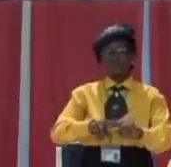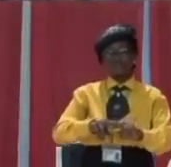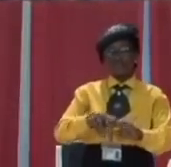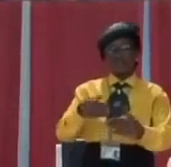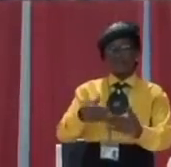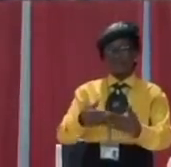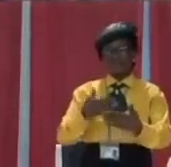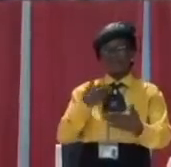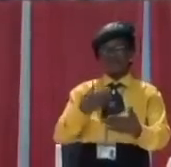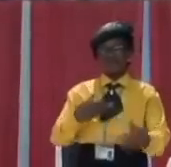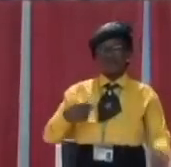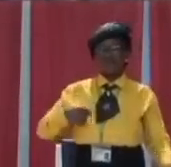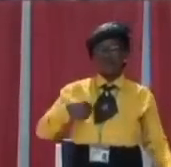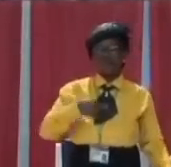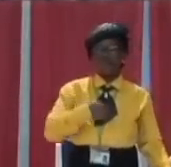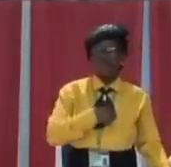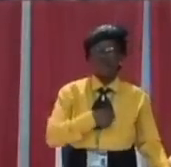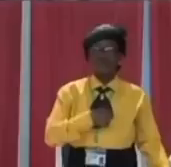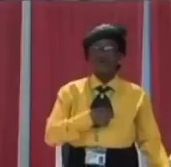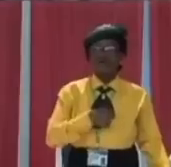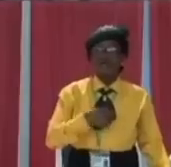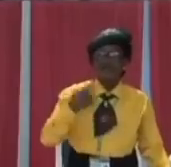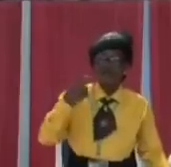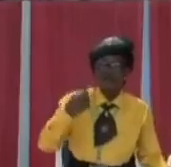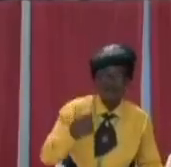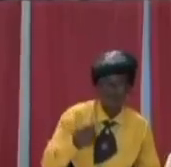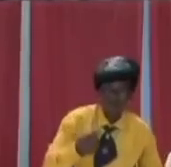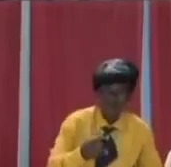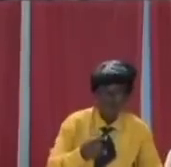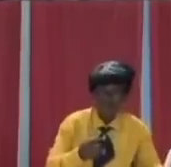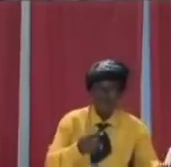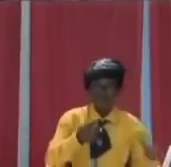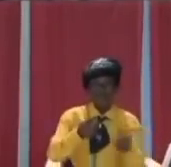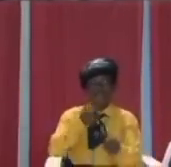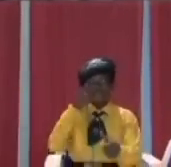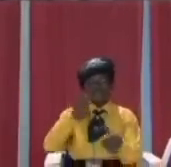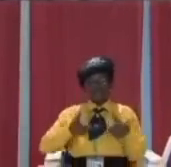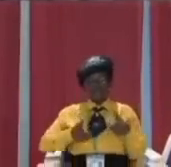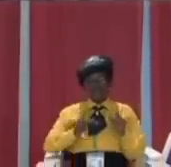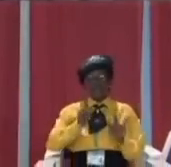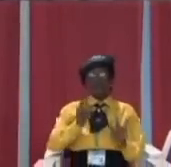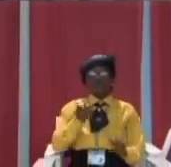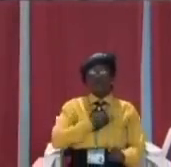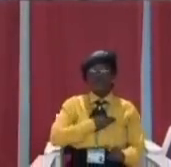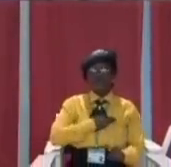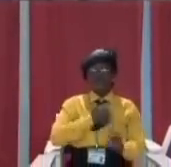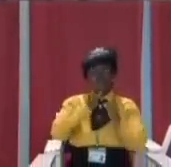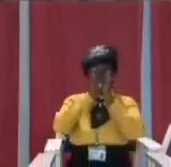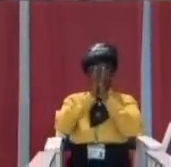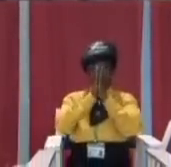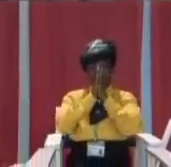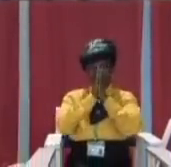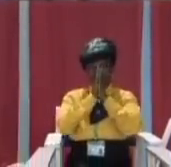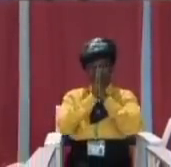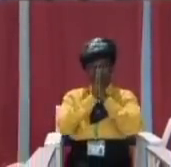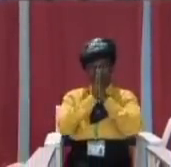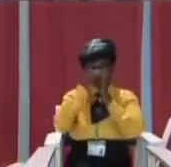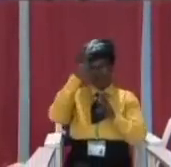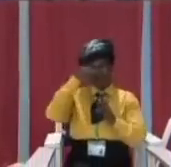we proceed further, first of all, let us pray for the children of January.